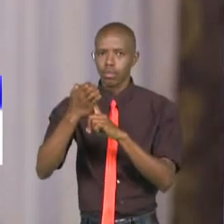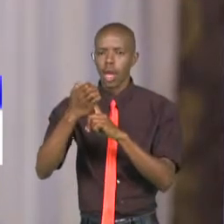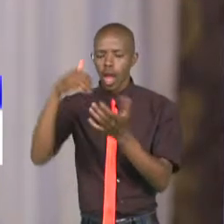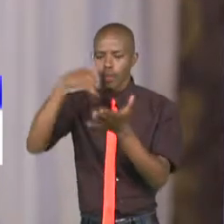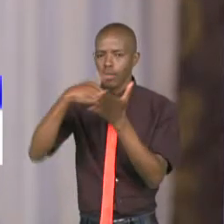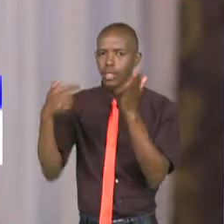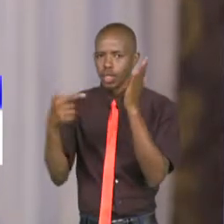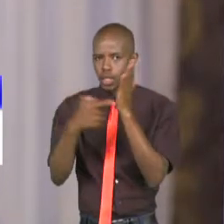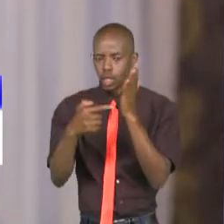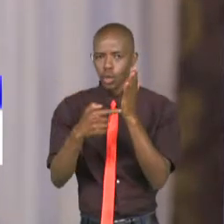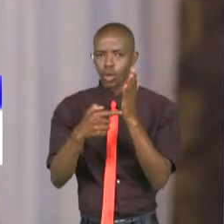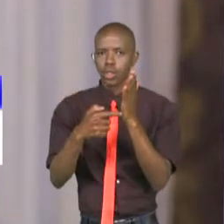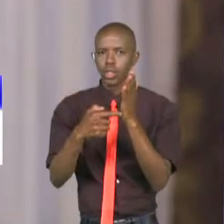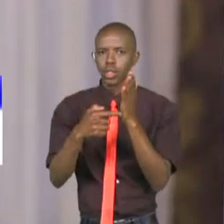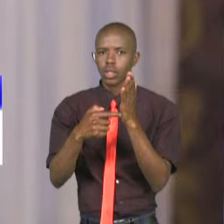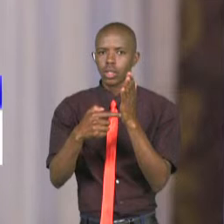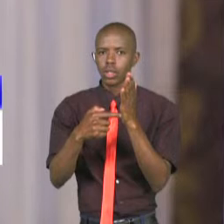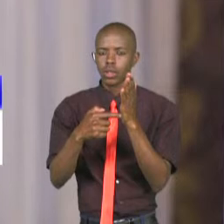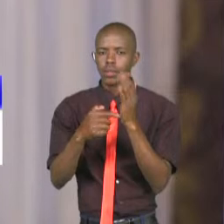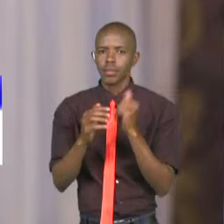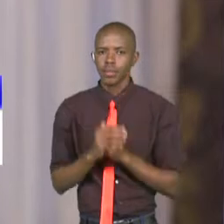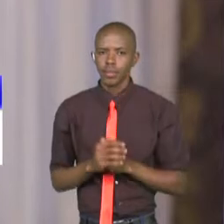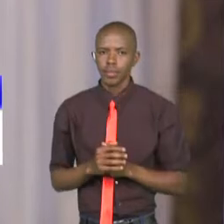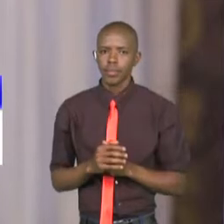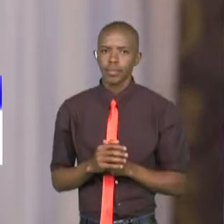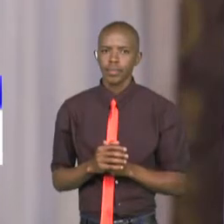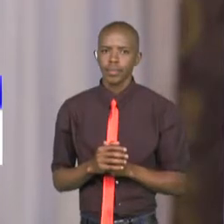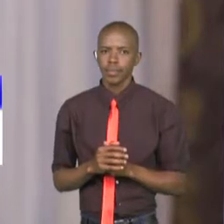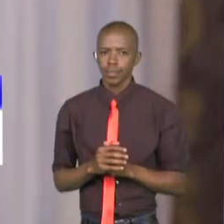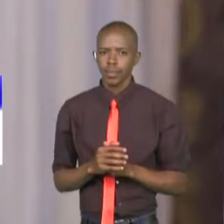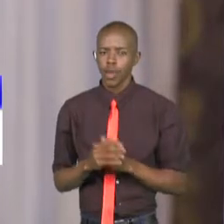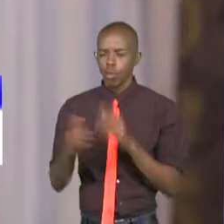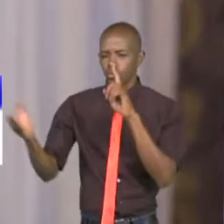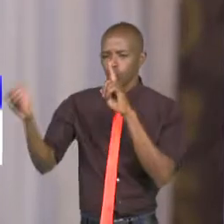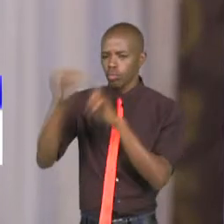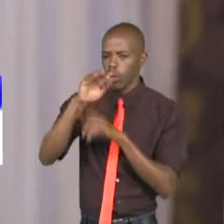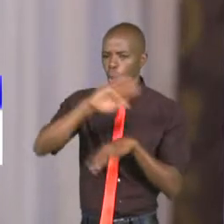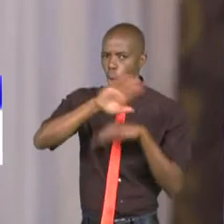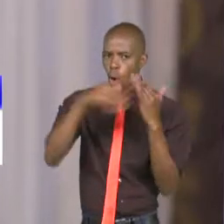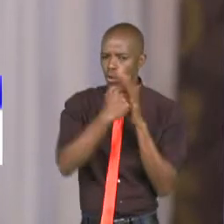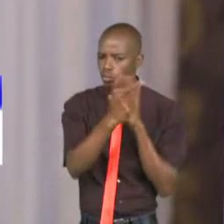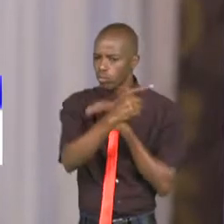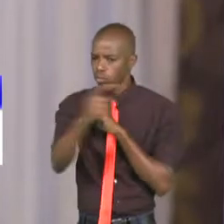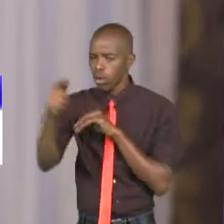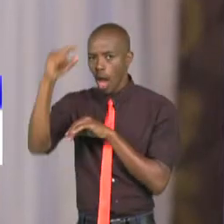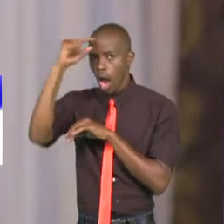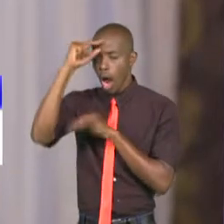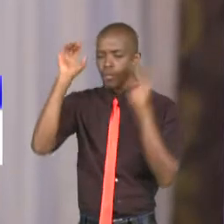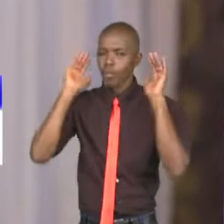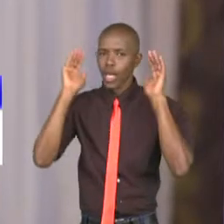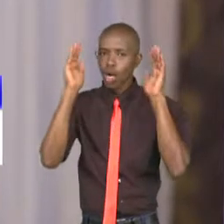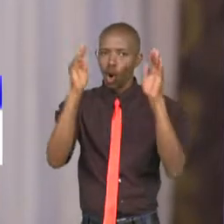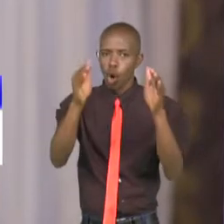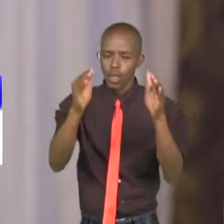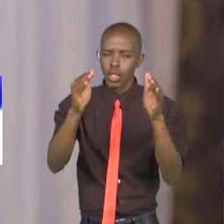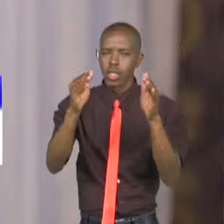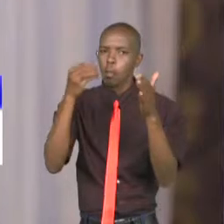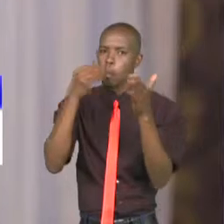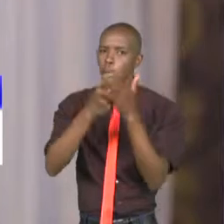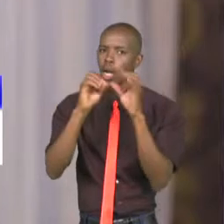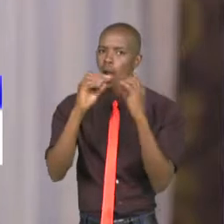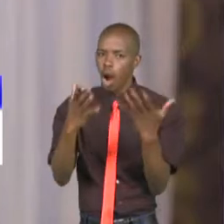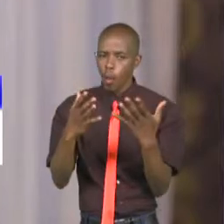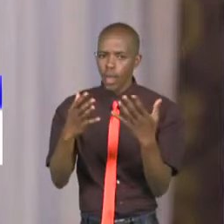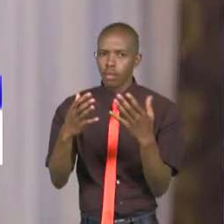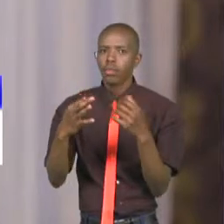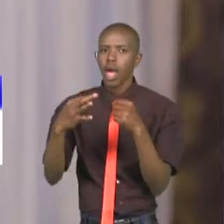technology as its backbone. To achieve this, the government has committed Kenya shillings